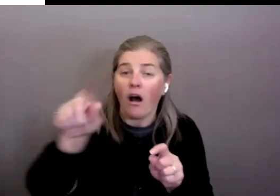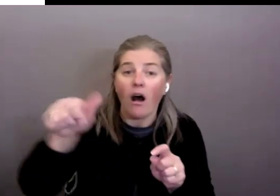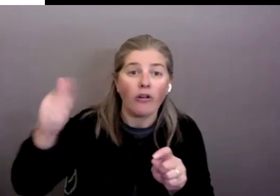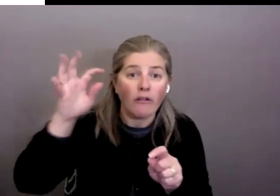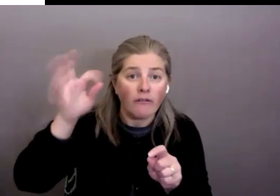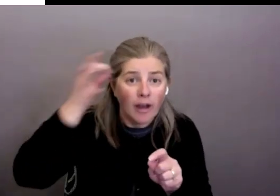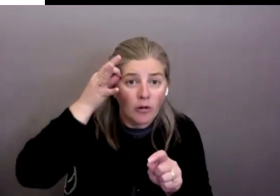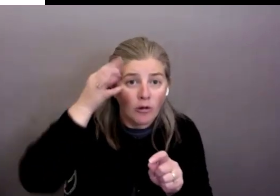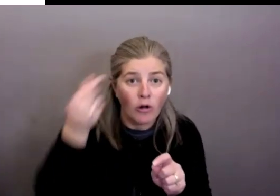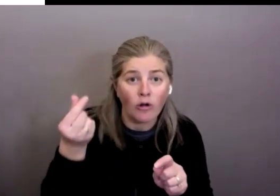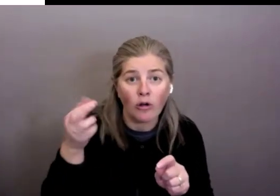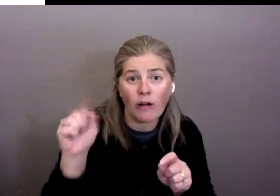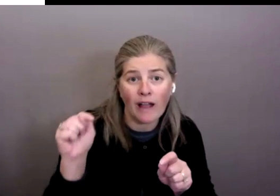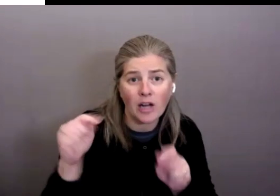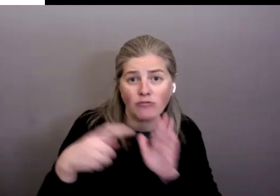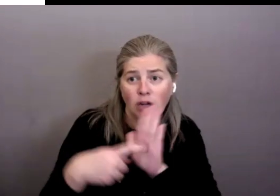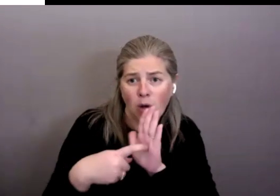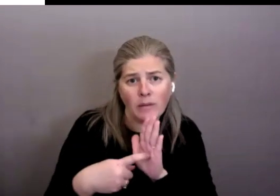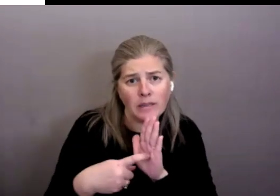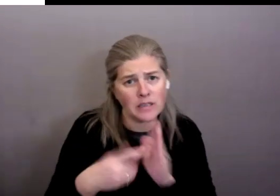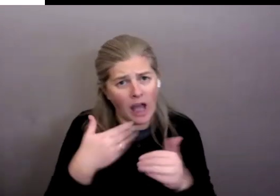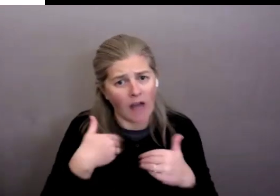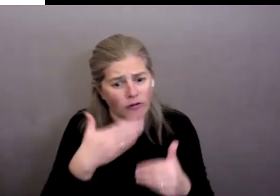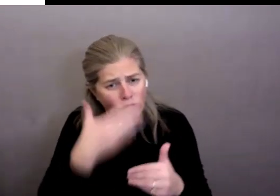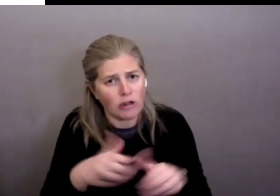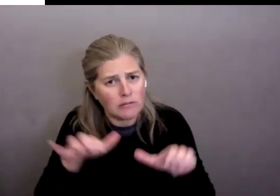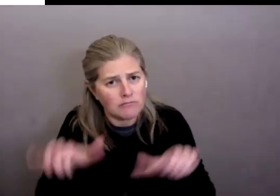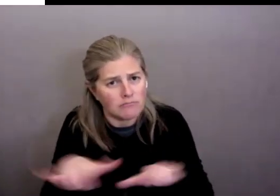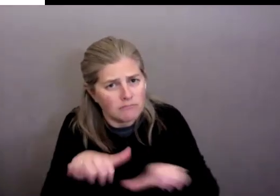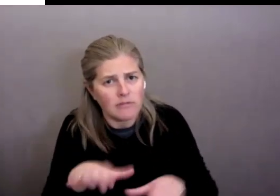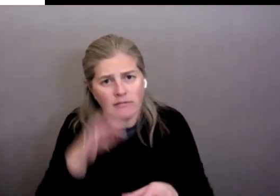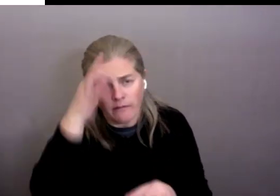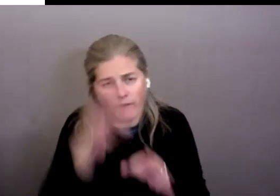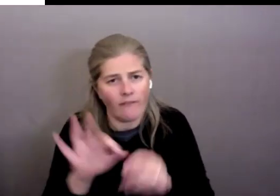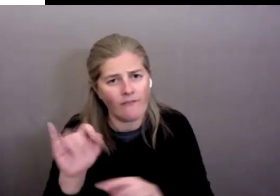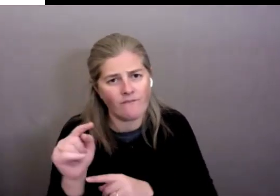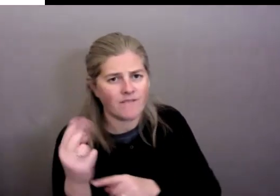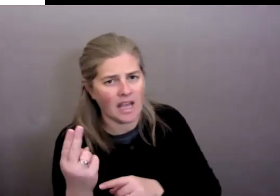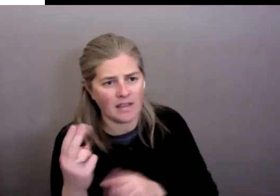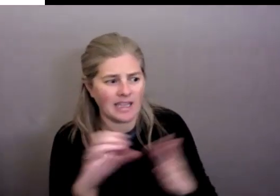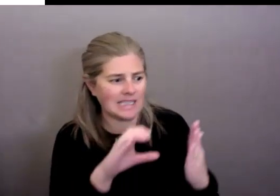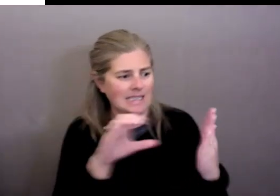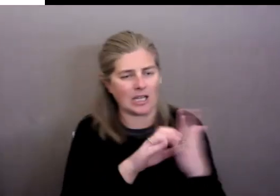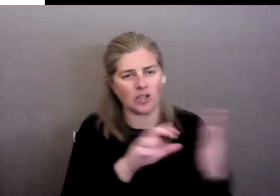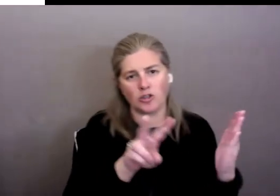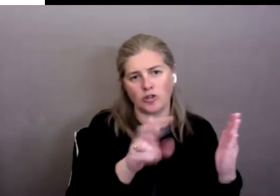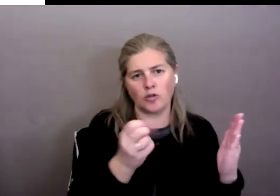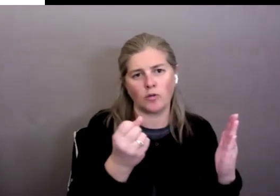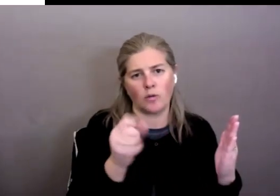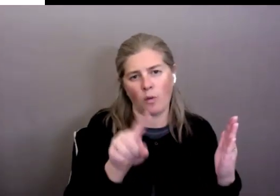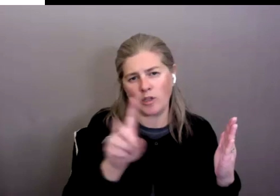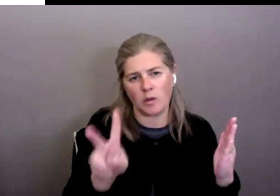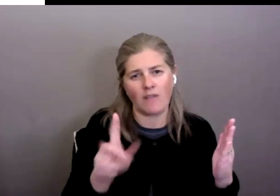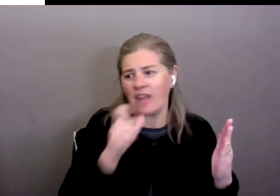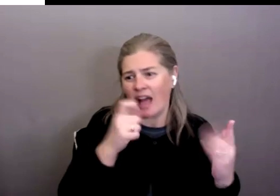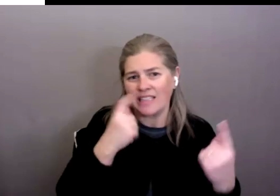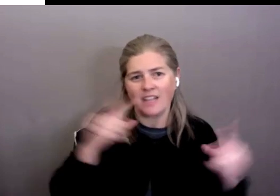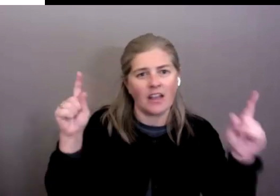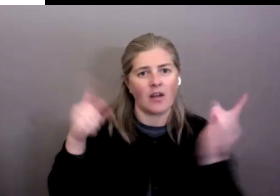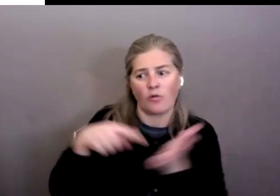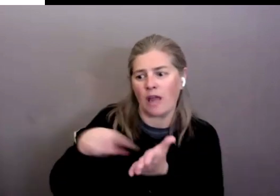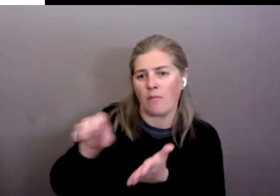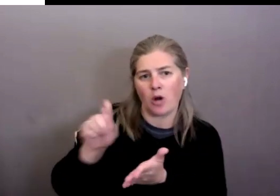requirements and otherwise acts in good faith, Section 212 agreements that do not successfully result in reimbursement of Older Americans Act